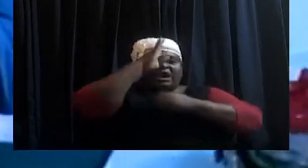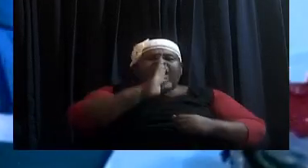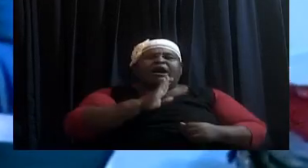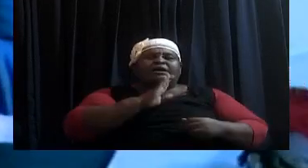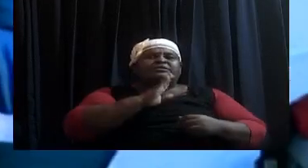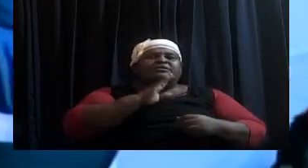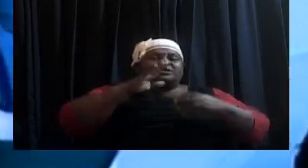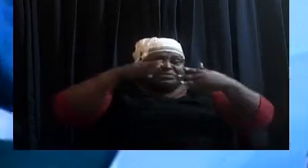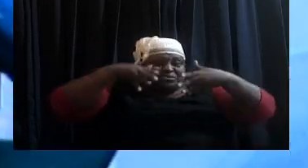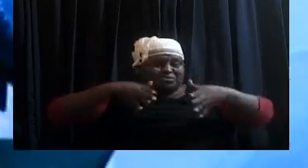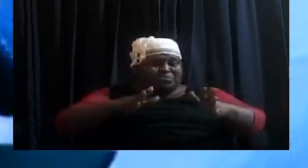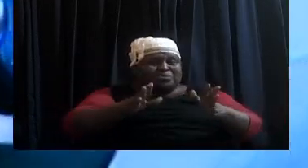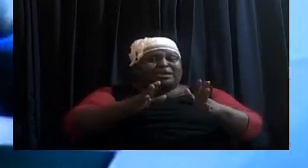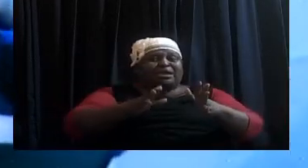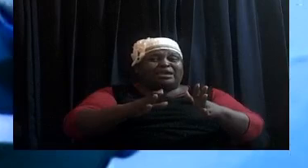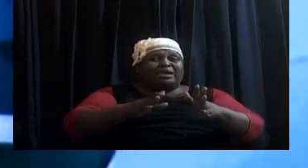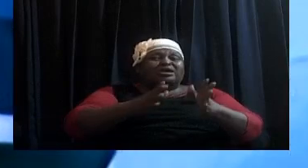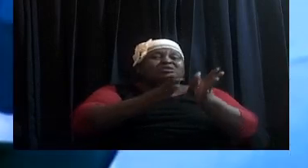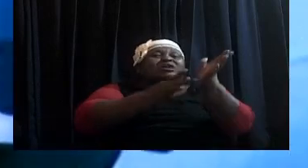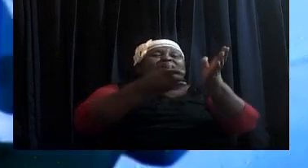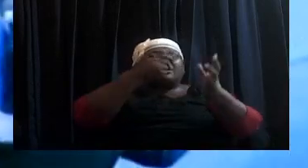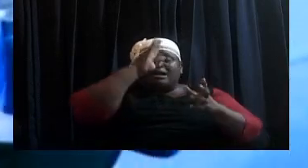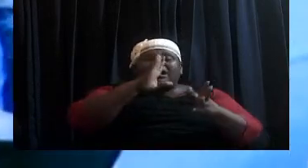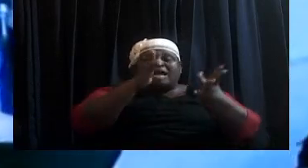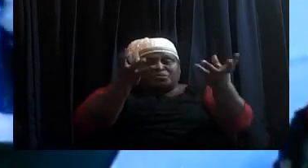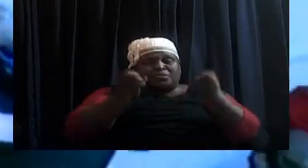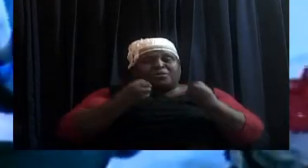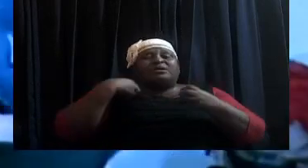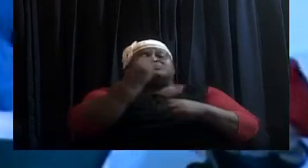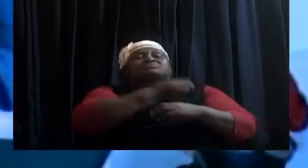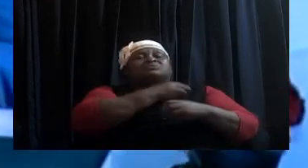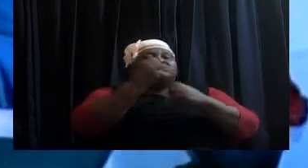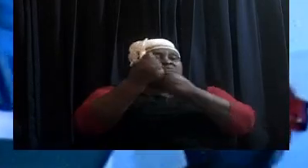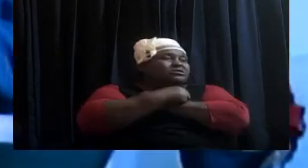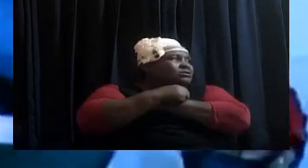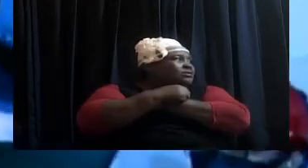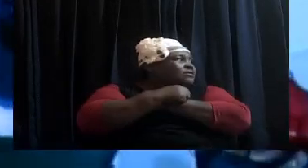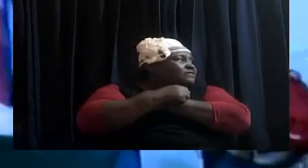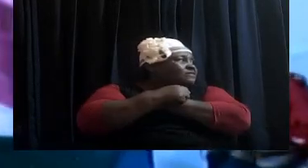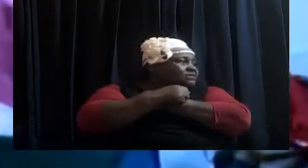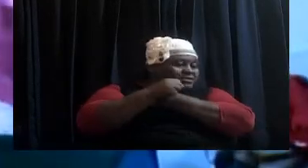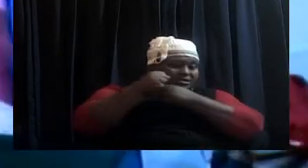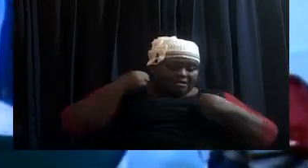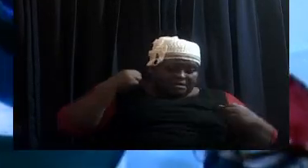the way he wants us to love him?